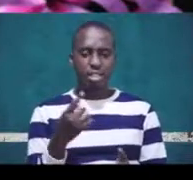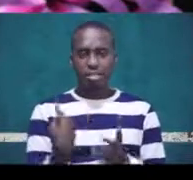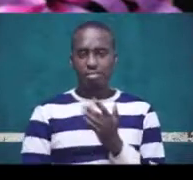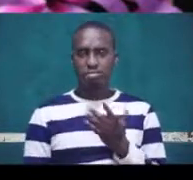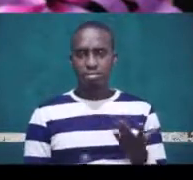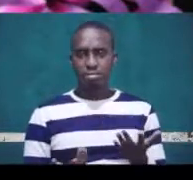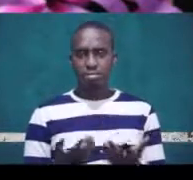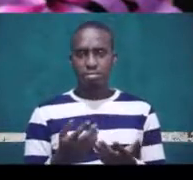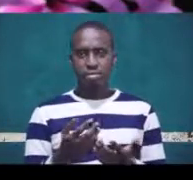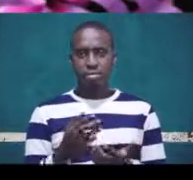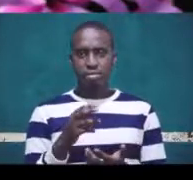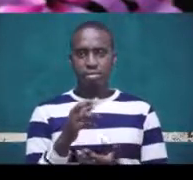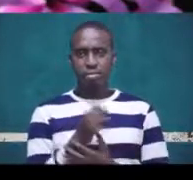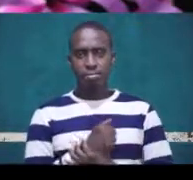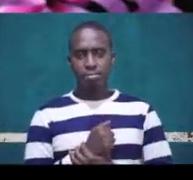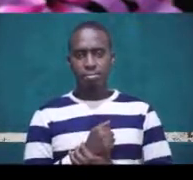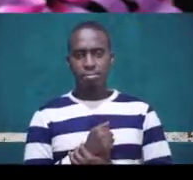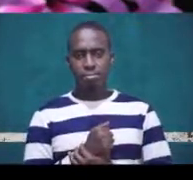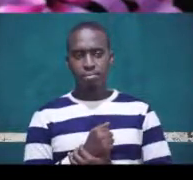Ribosome.